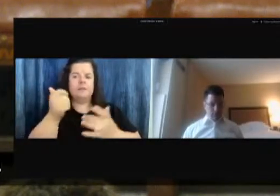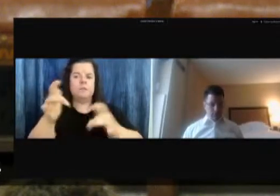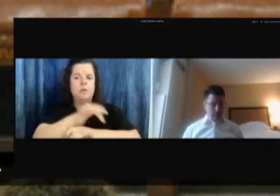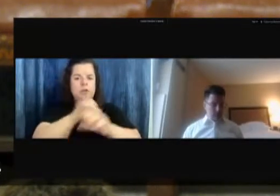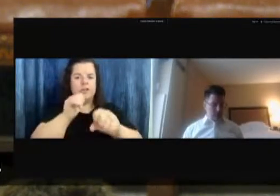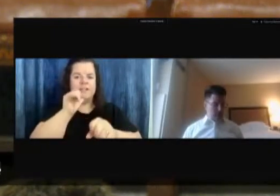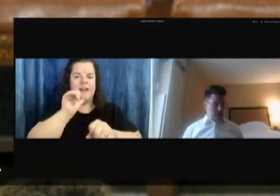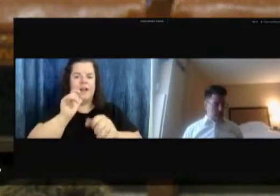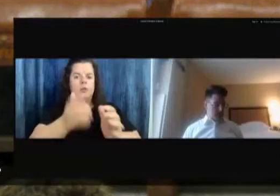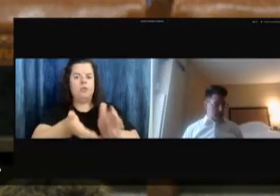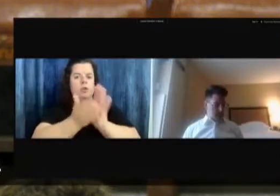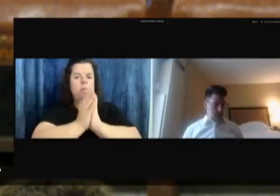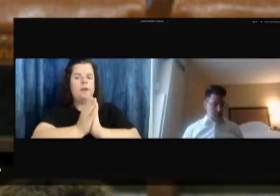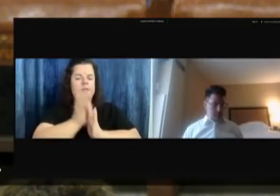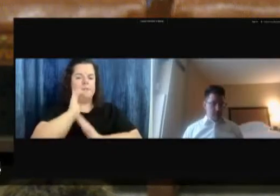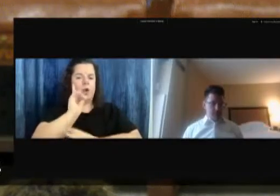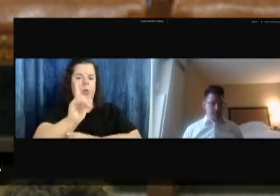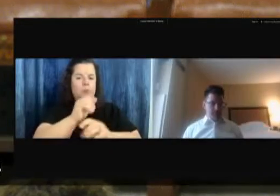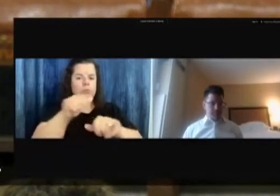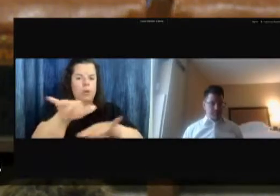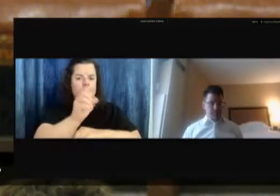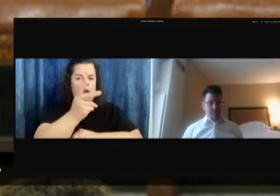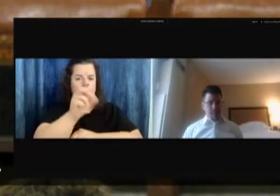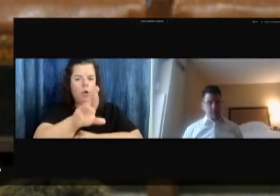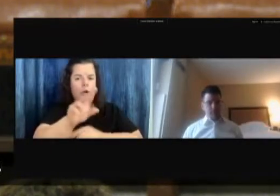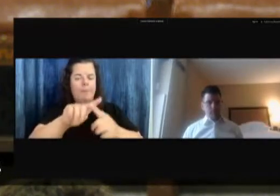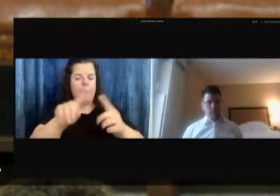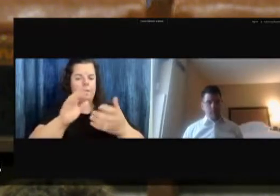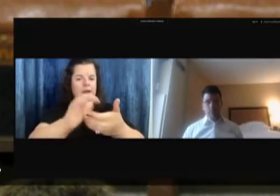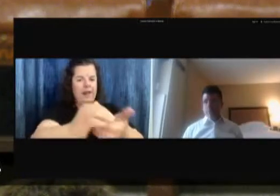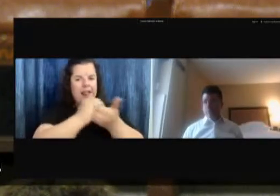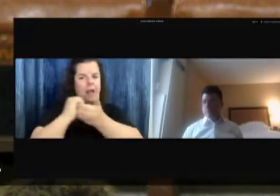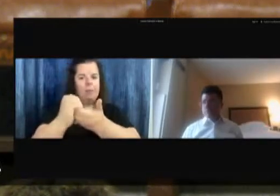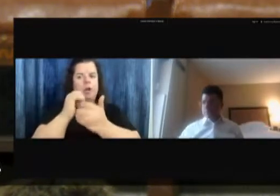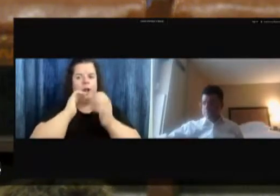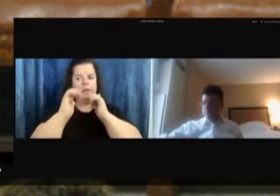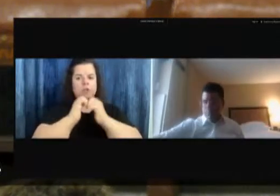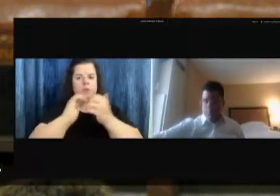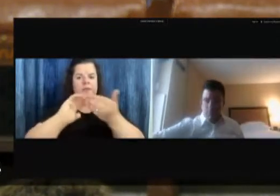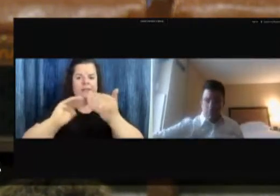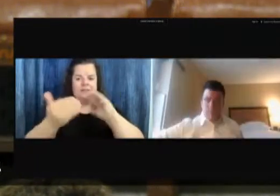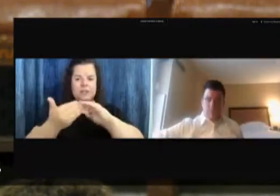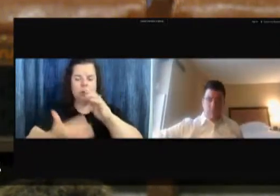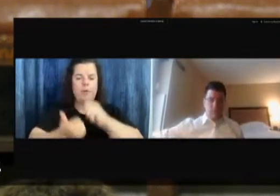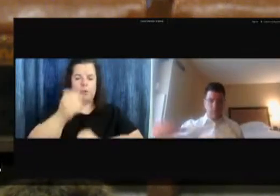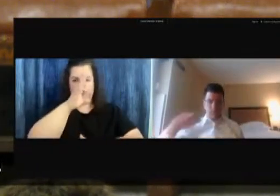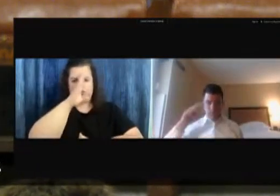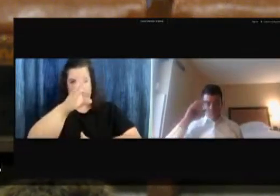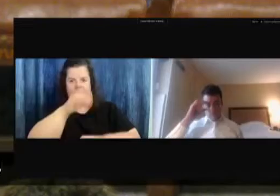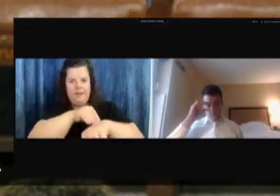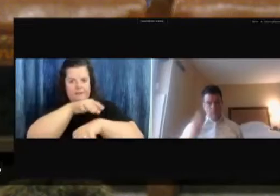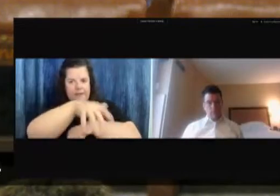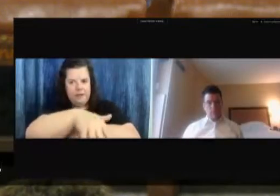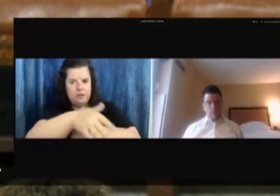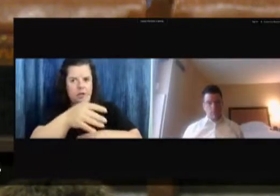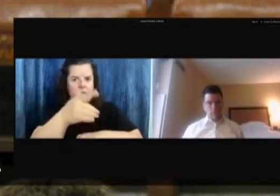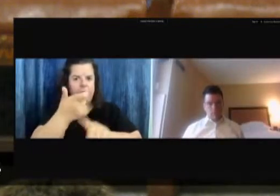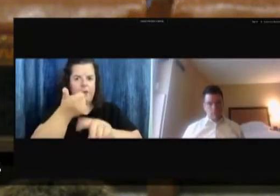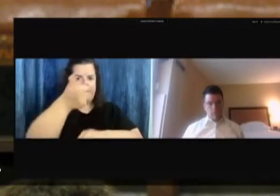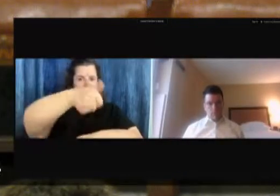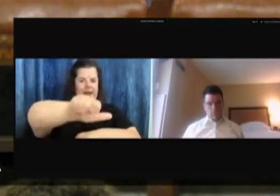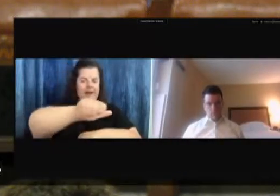the request of a single property owner, but in collaborative conversation with the communities most directly affected by any zoning